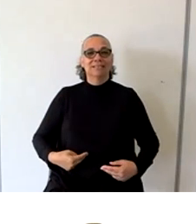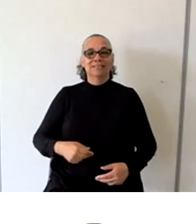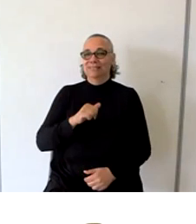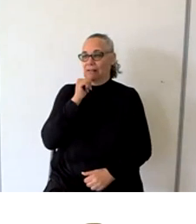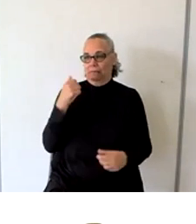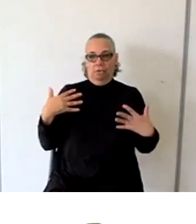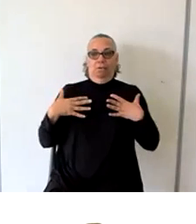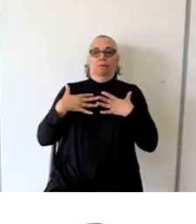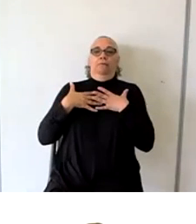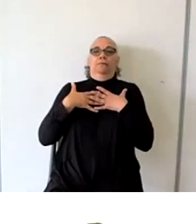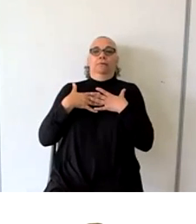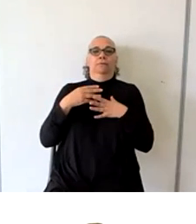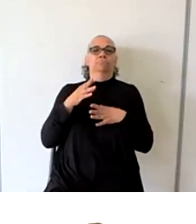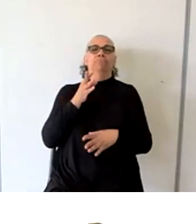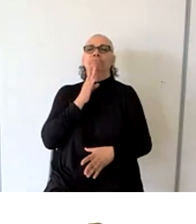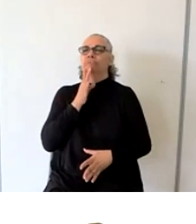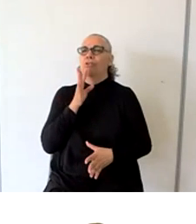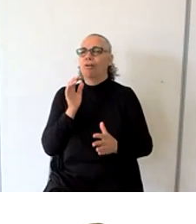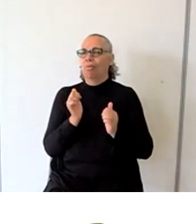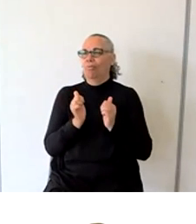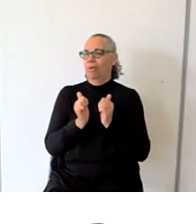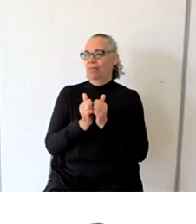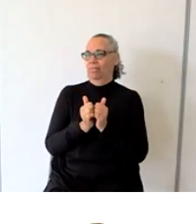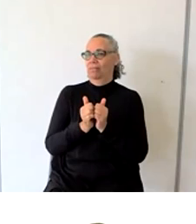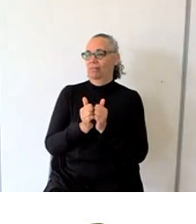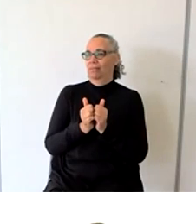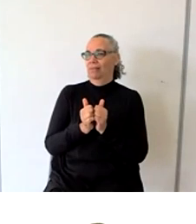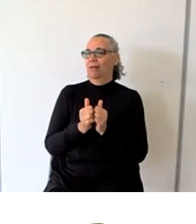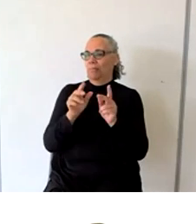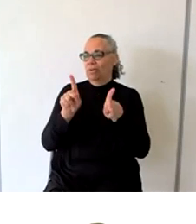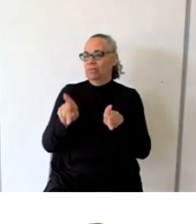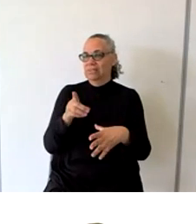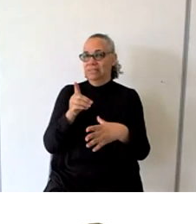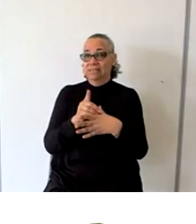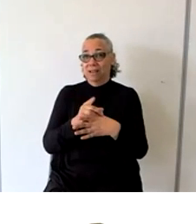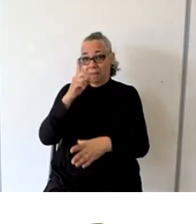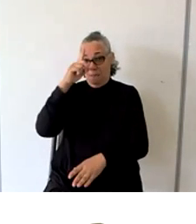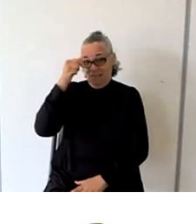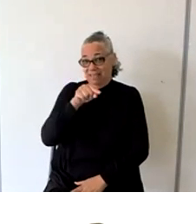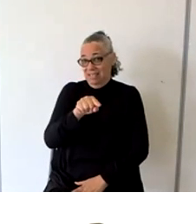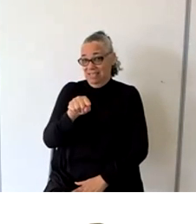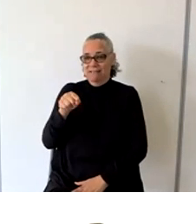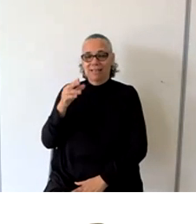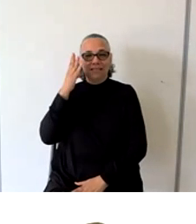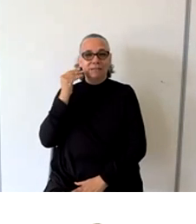afraid to talk to someone else with a disability, because their experience will be different.